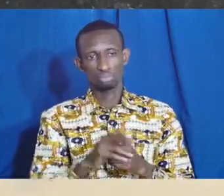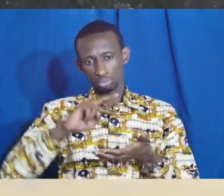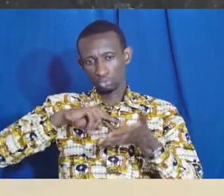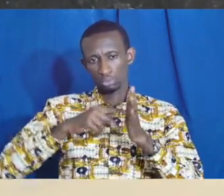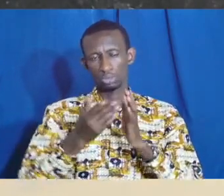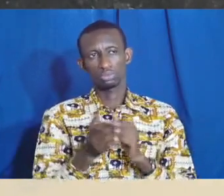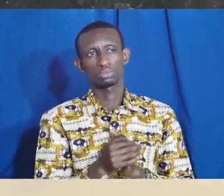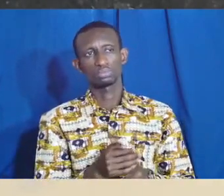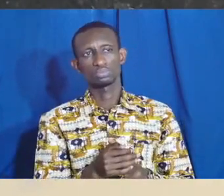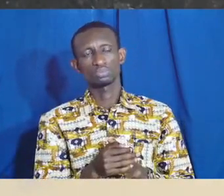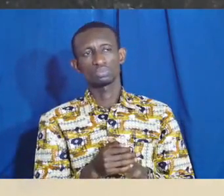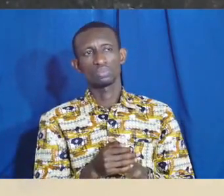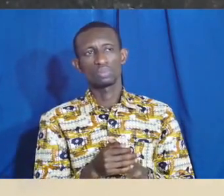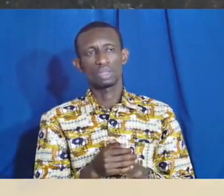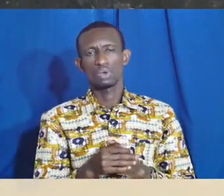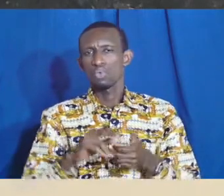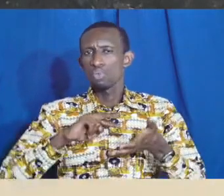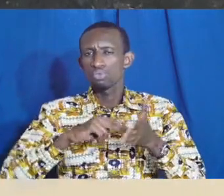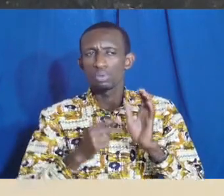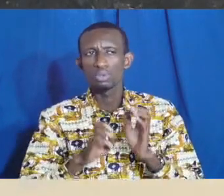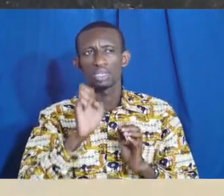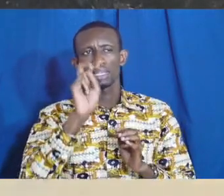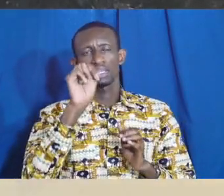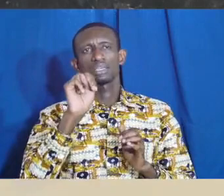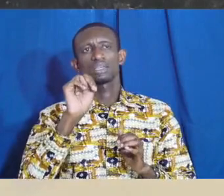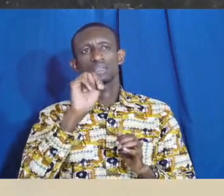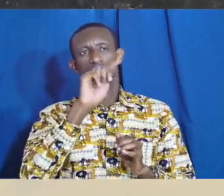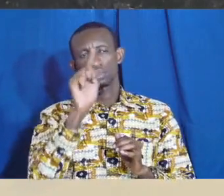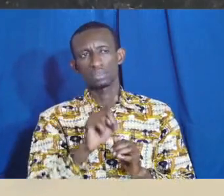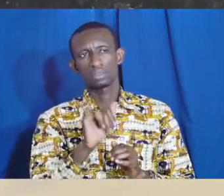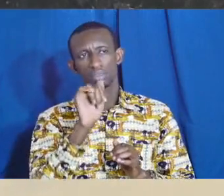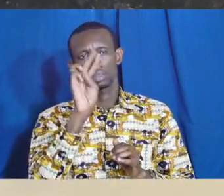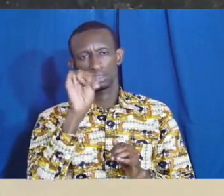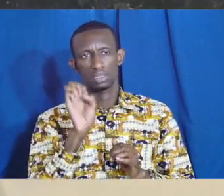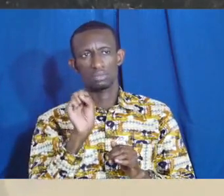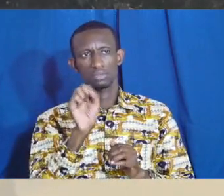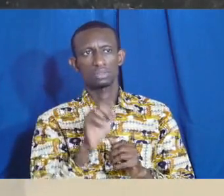enzymes. The definition of enzymes, you can say enzymes are